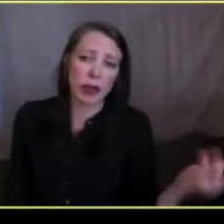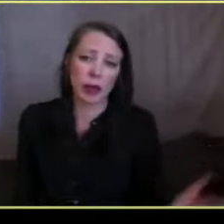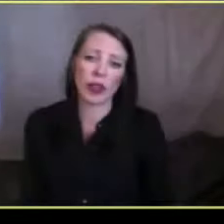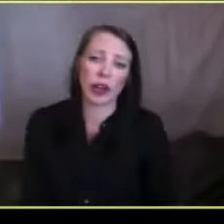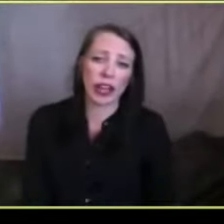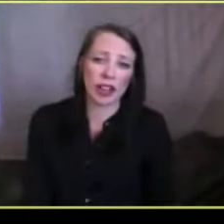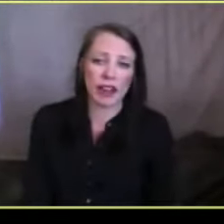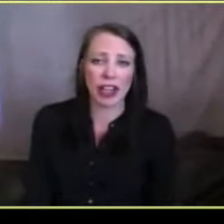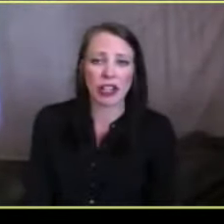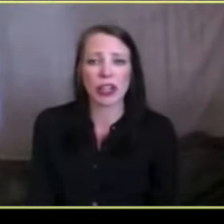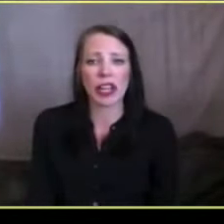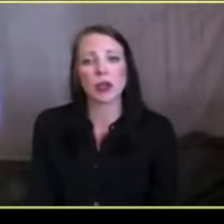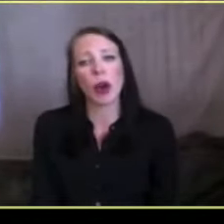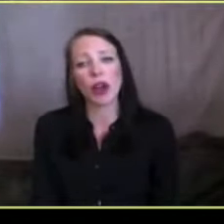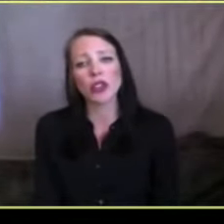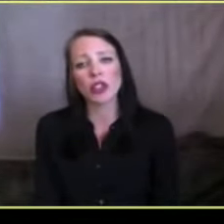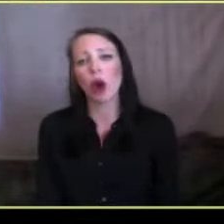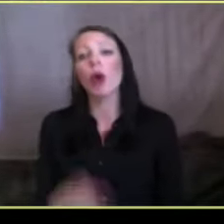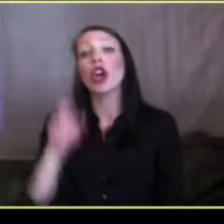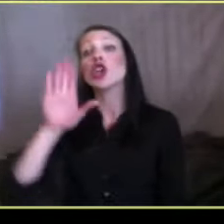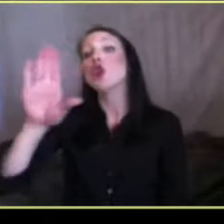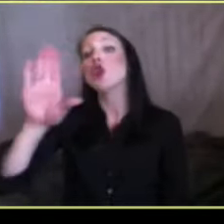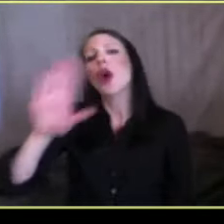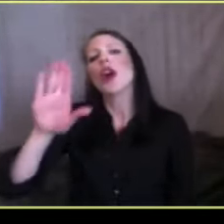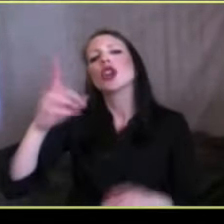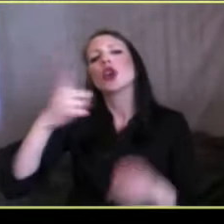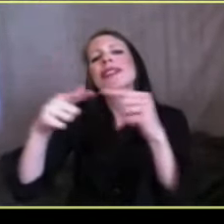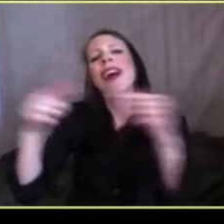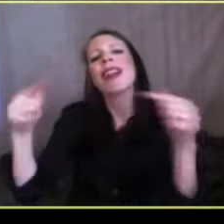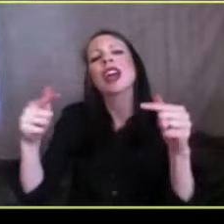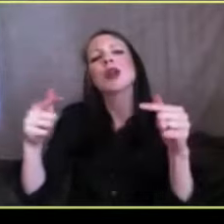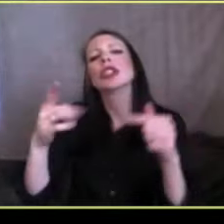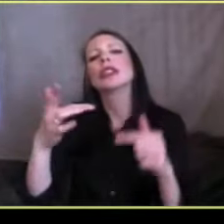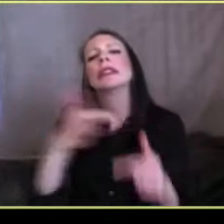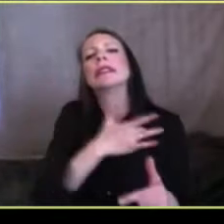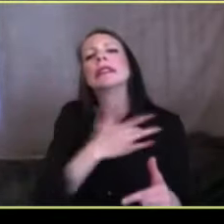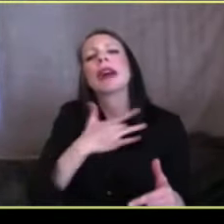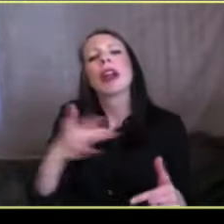other people that are in the factory as well. So